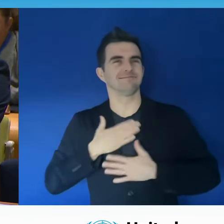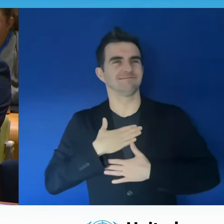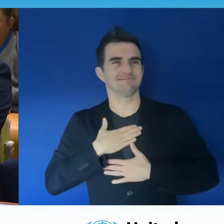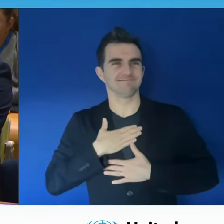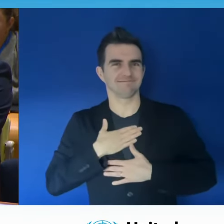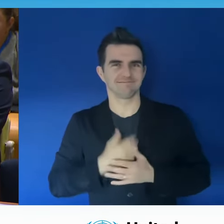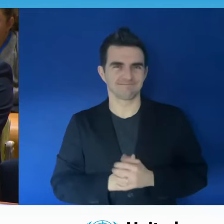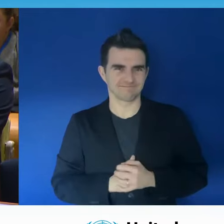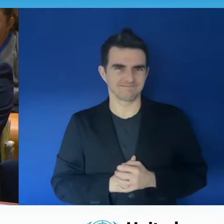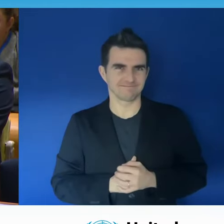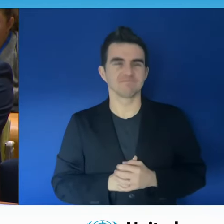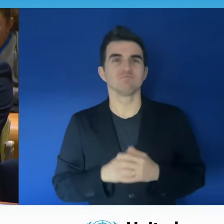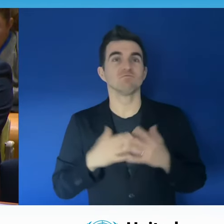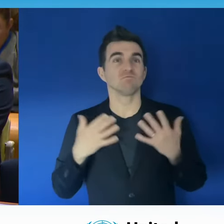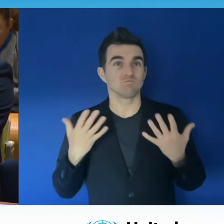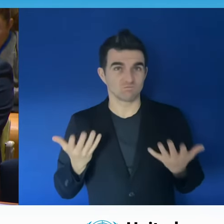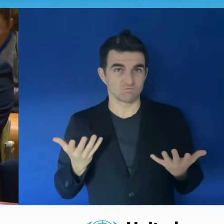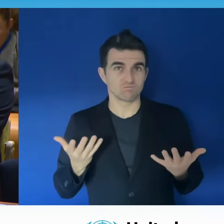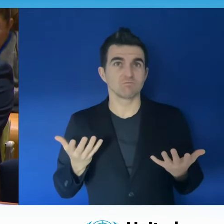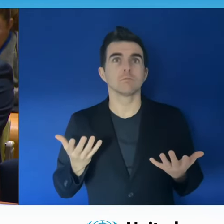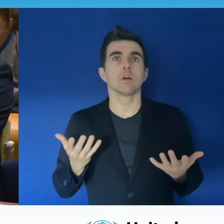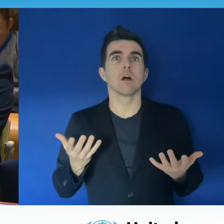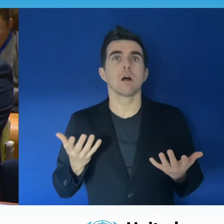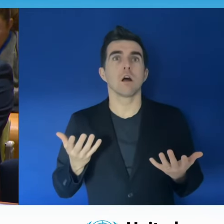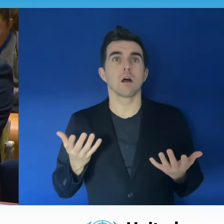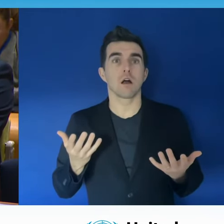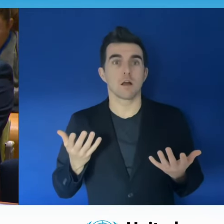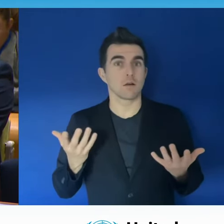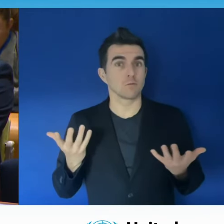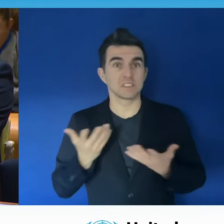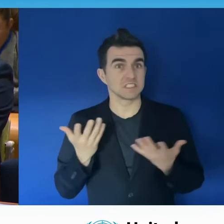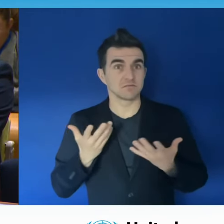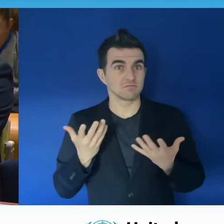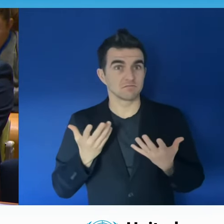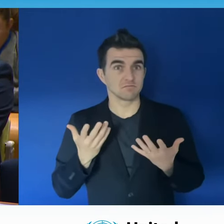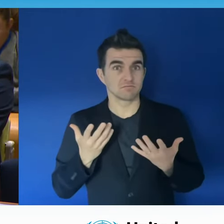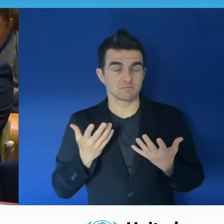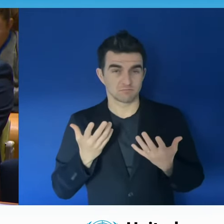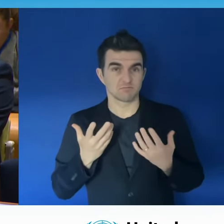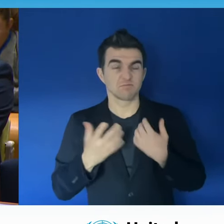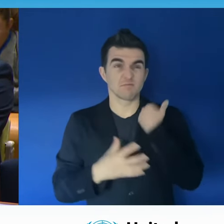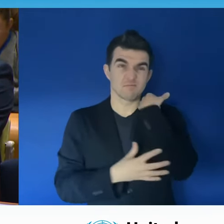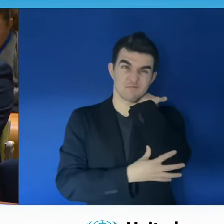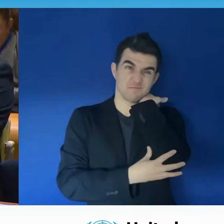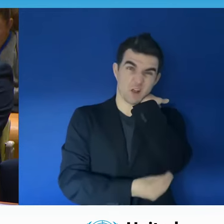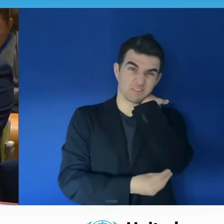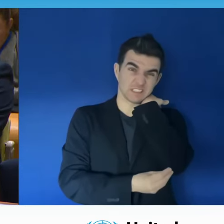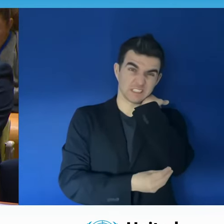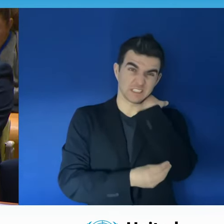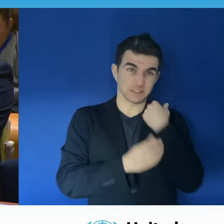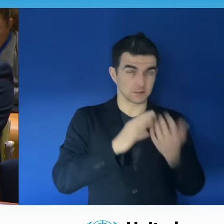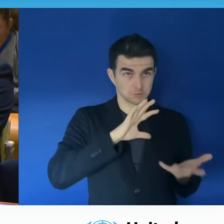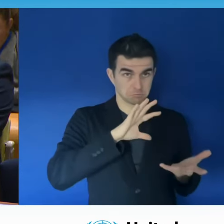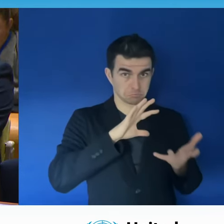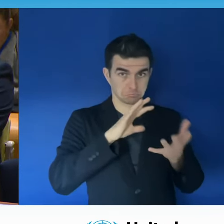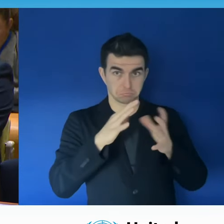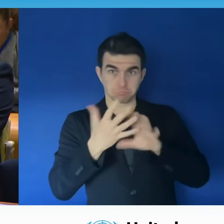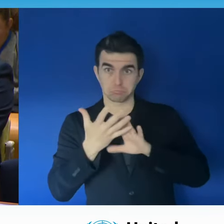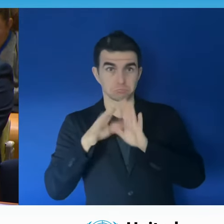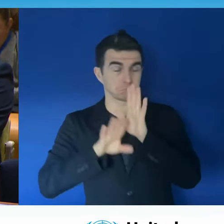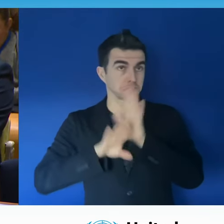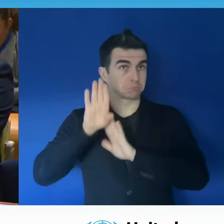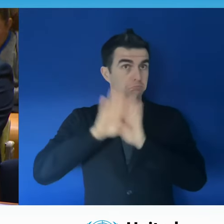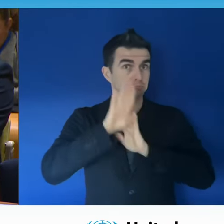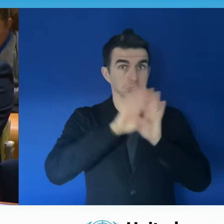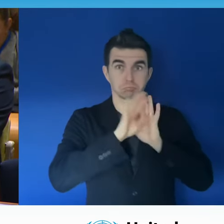agents of change, a title that invites us to ask the question. And first of all, we have to think as young people, and secondly,